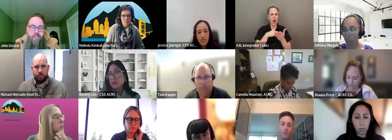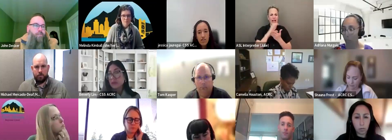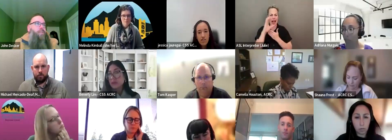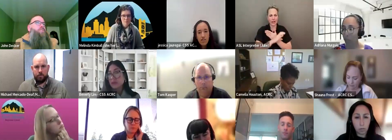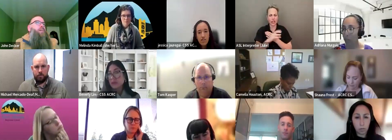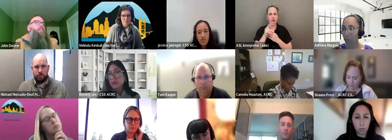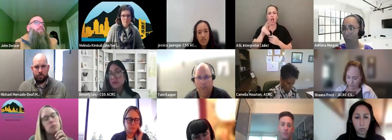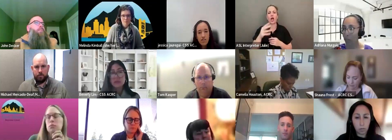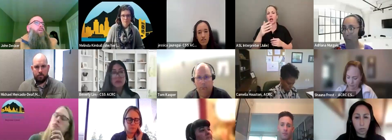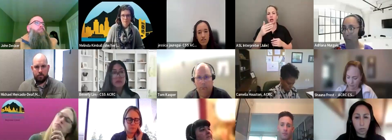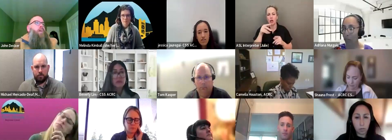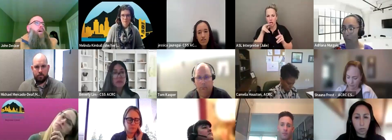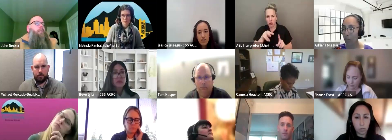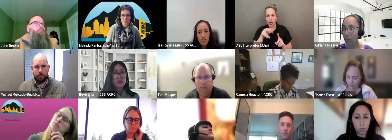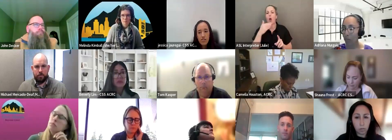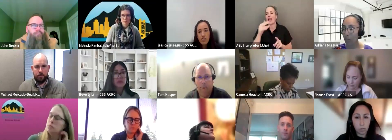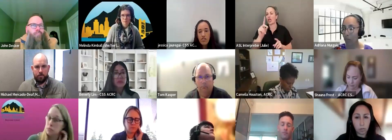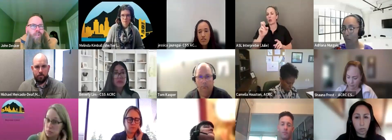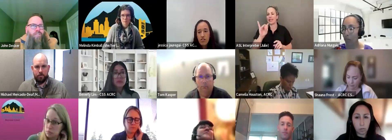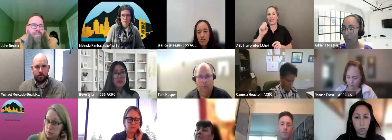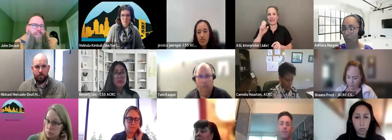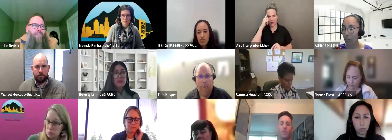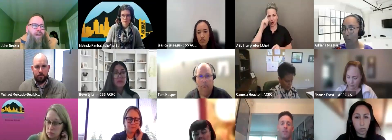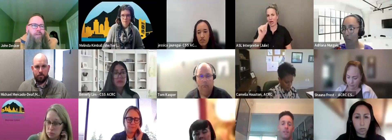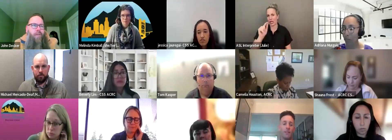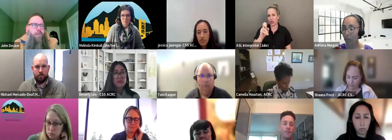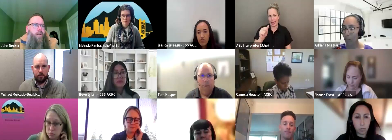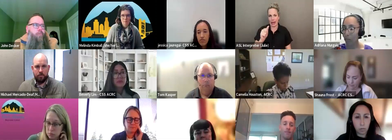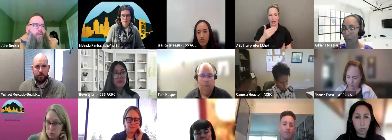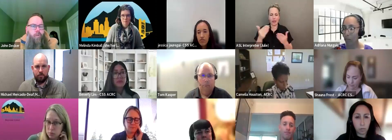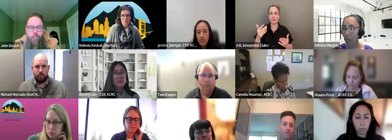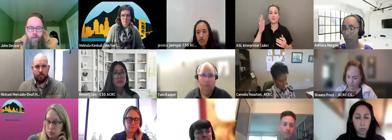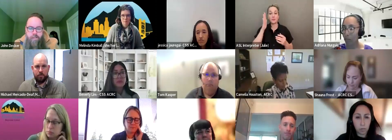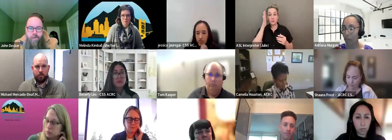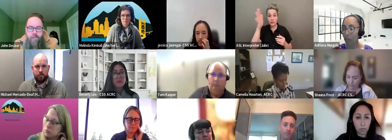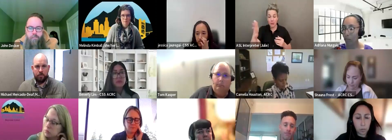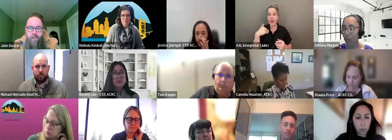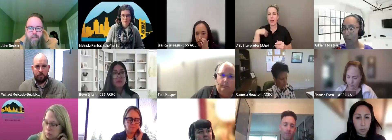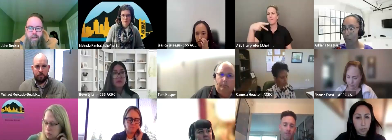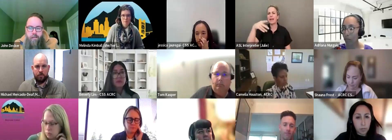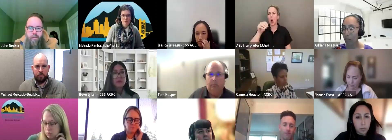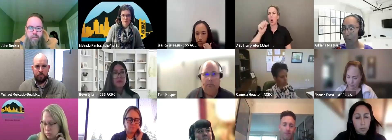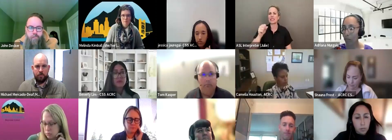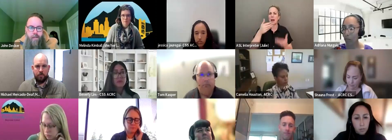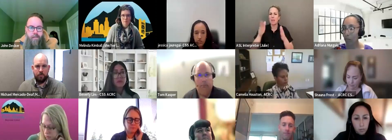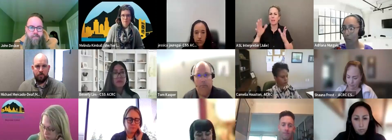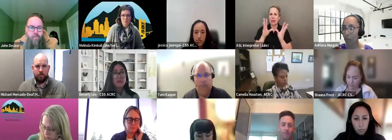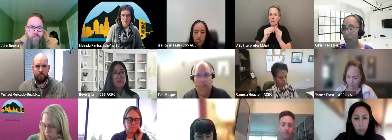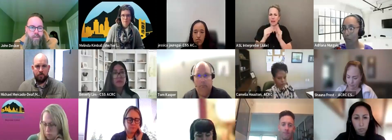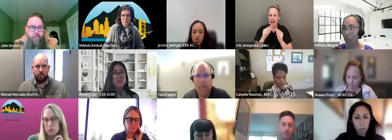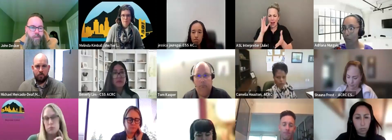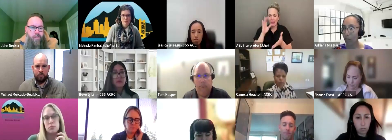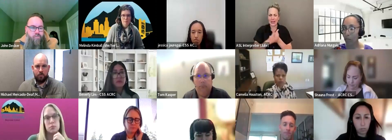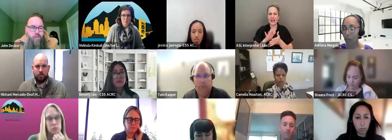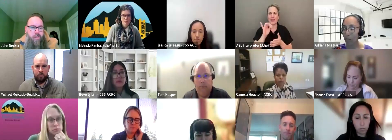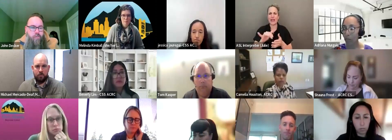you very much, Denise, for the agenda item stuff. Just again, upcoming, we have our POS public meeting, I believe, that is